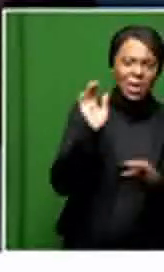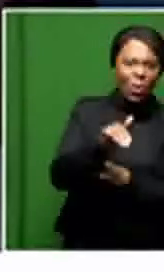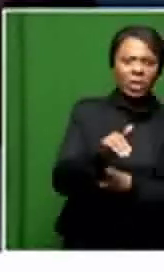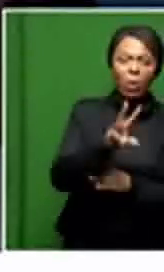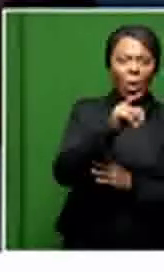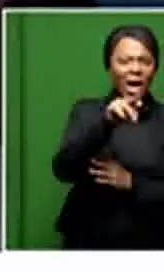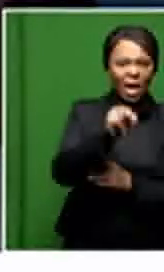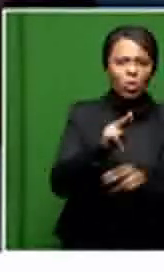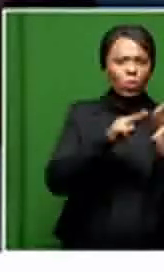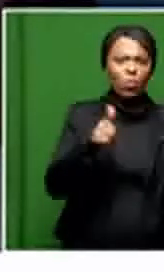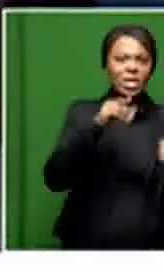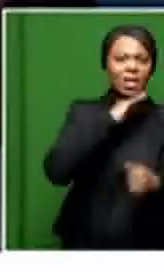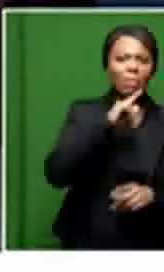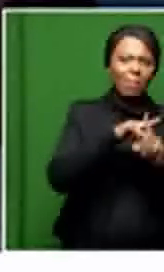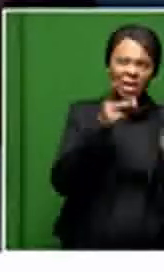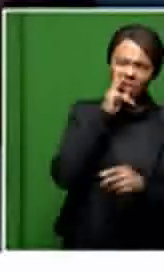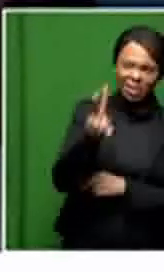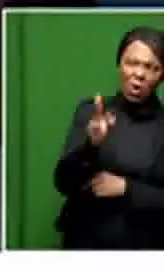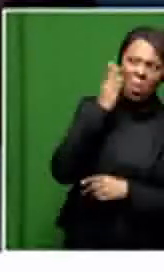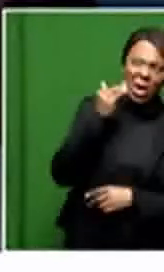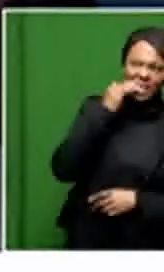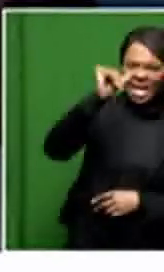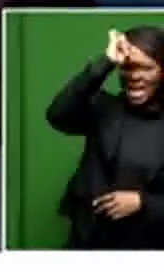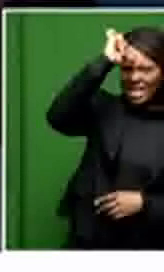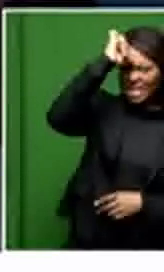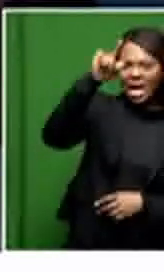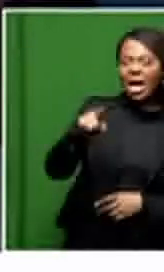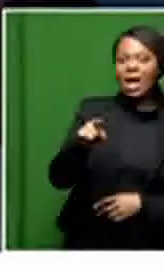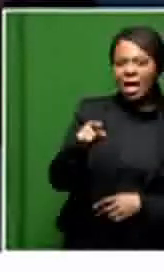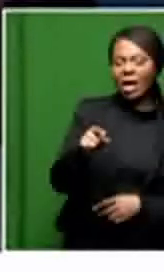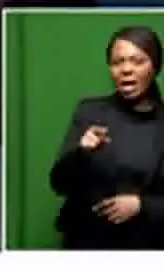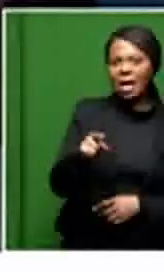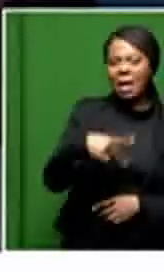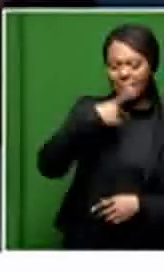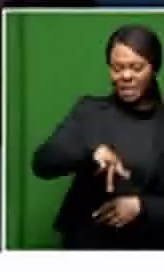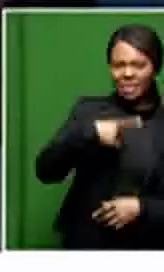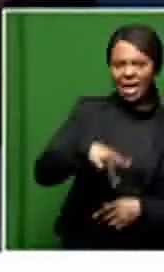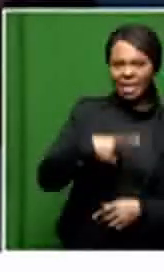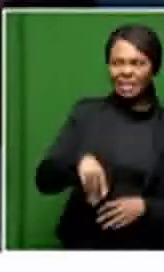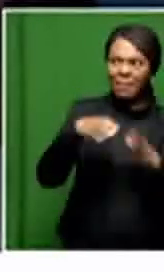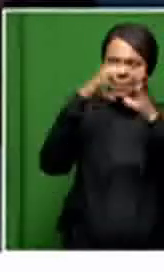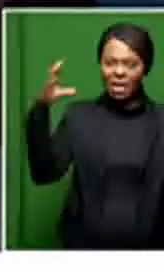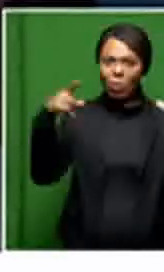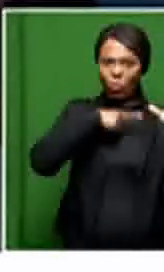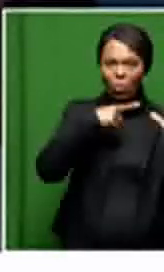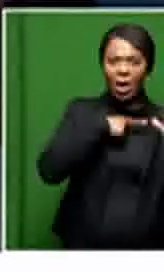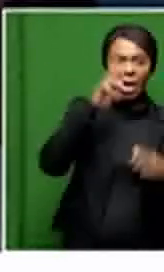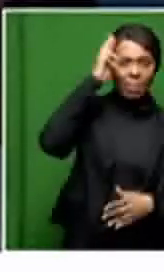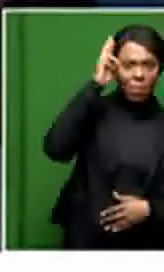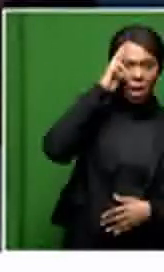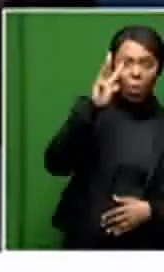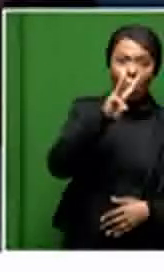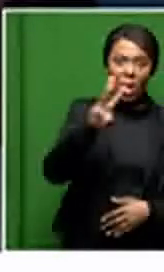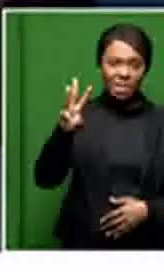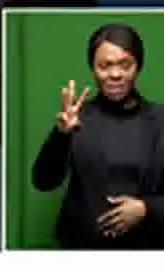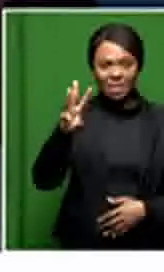Worrell showed was that there was a West Indian personality that was bigger, that could leave a larger imprint. Because remember, the West Indies were